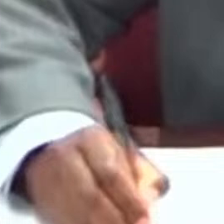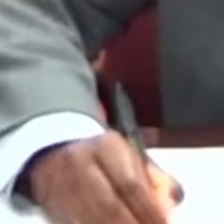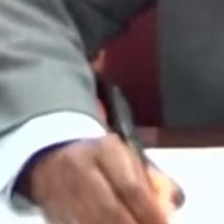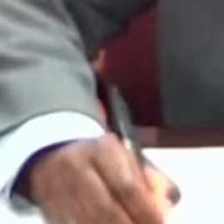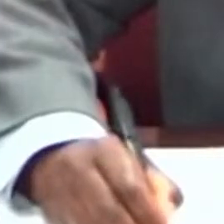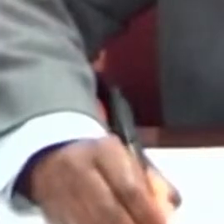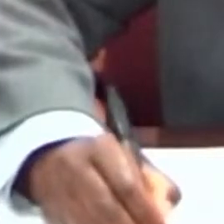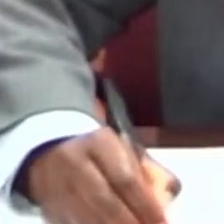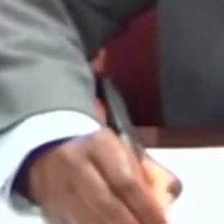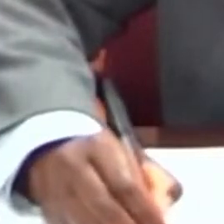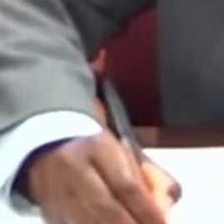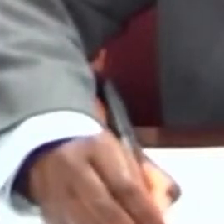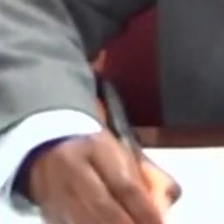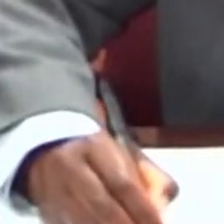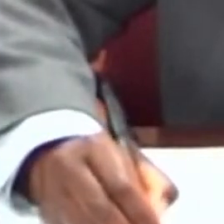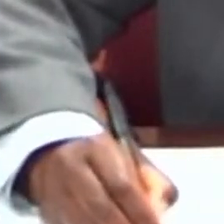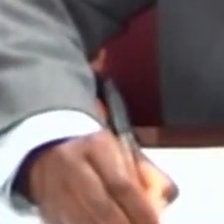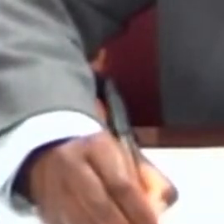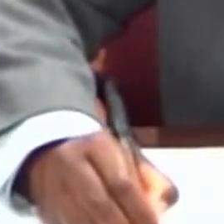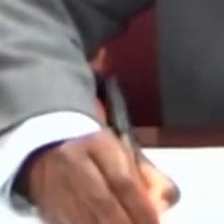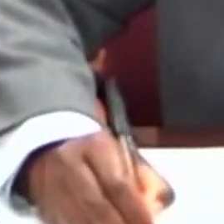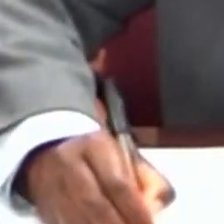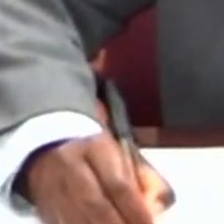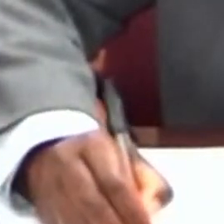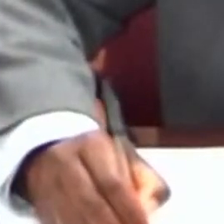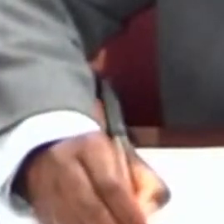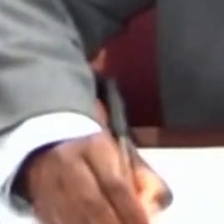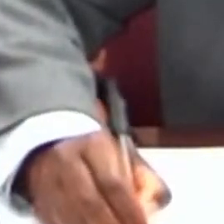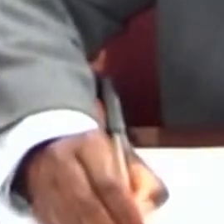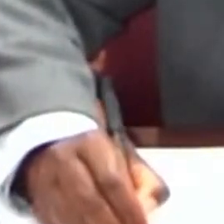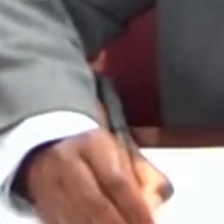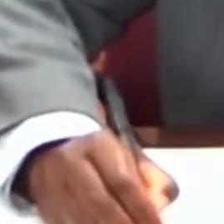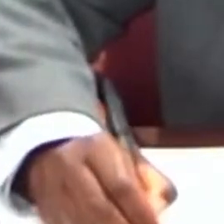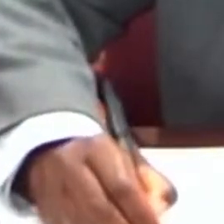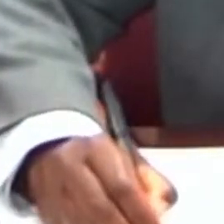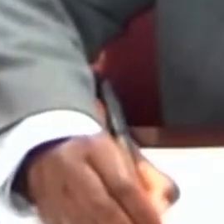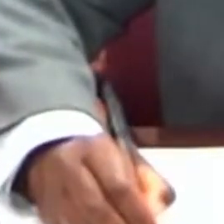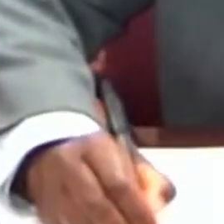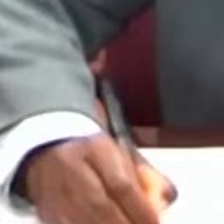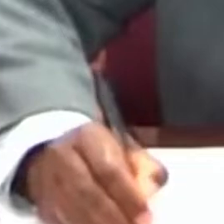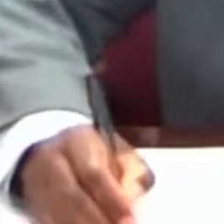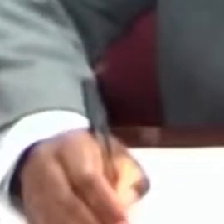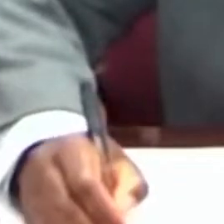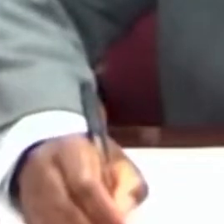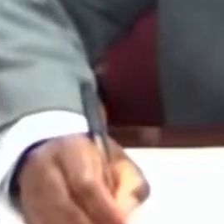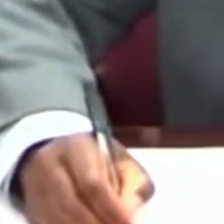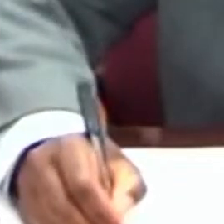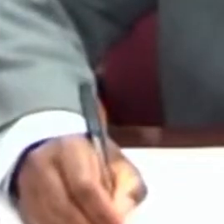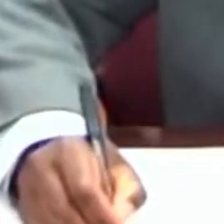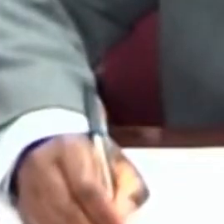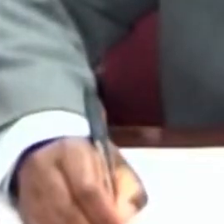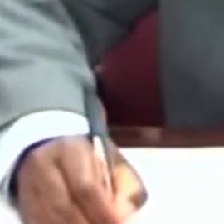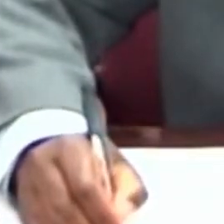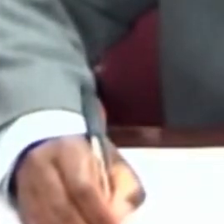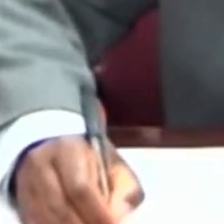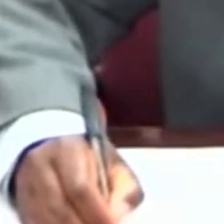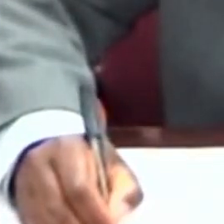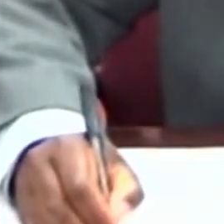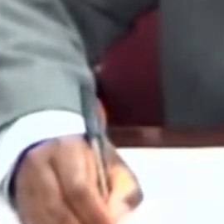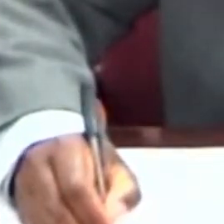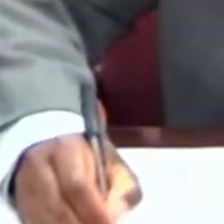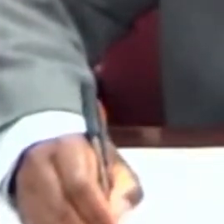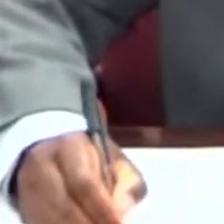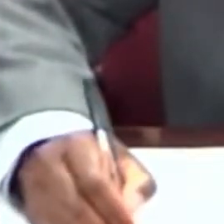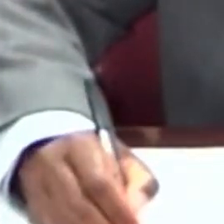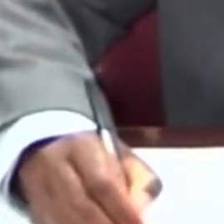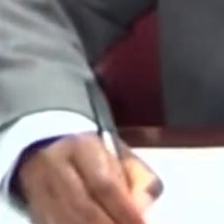social economic benefits. There are those direct monetary rewards and those which